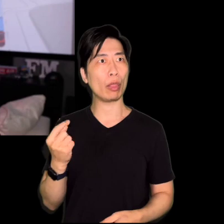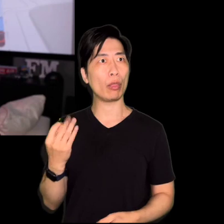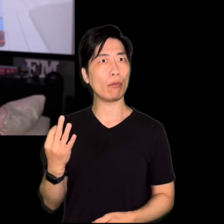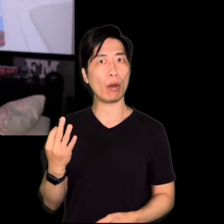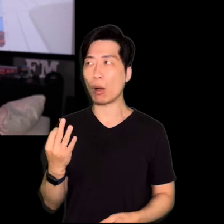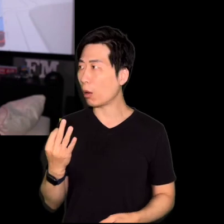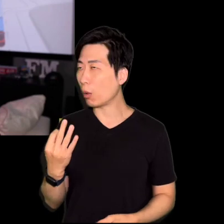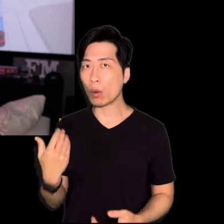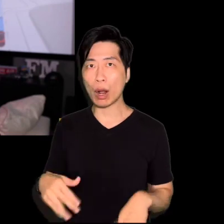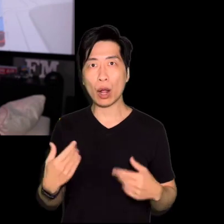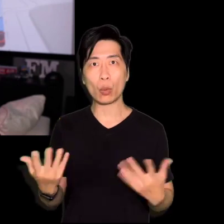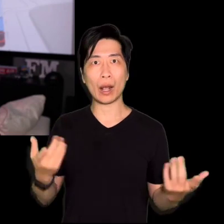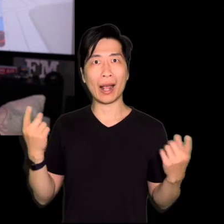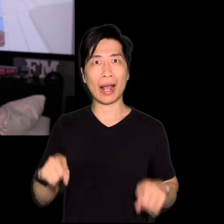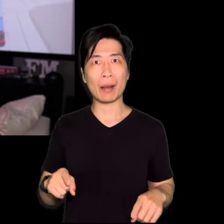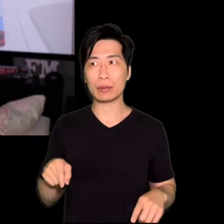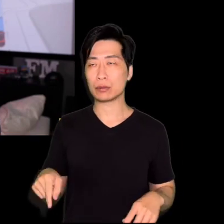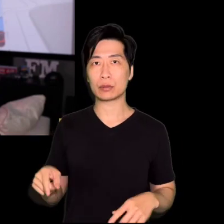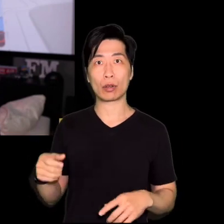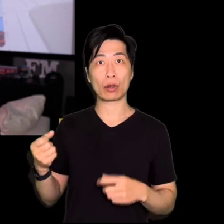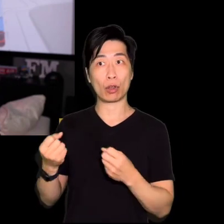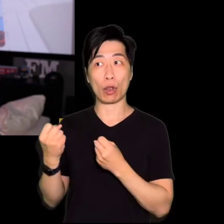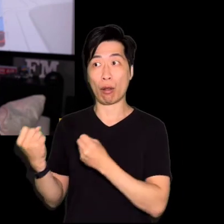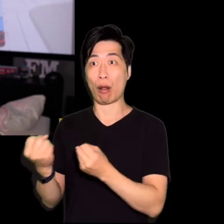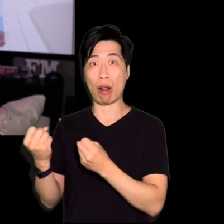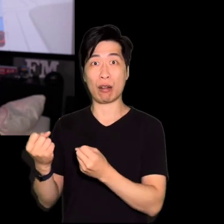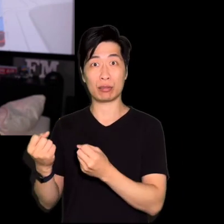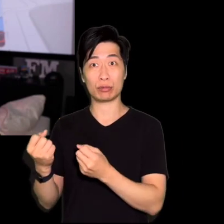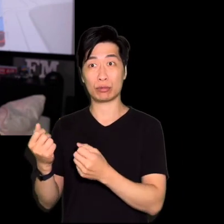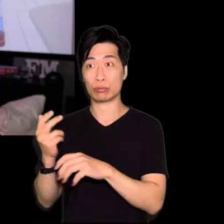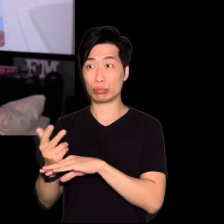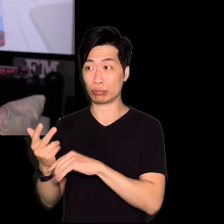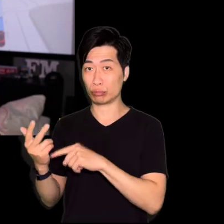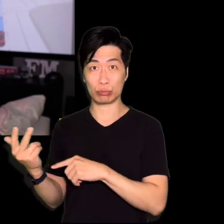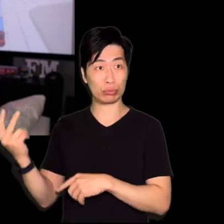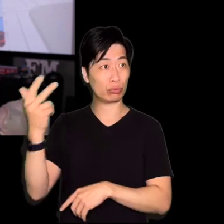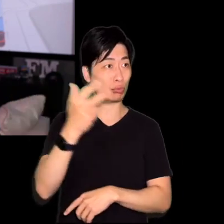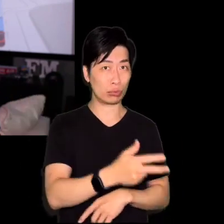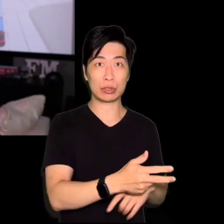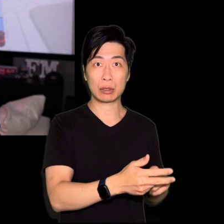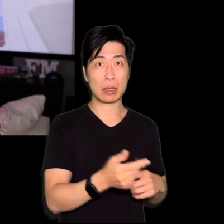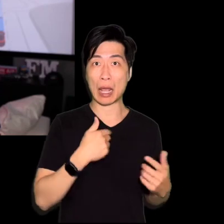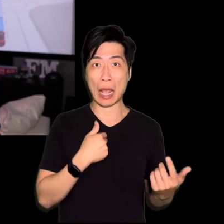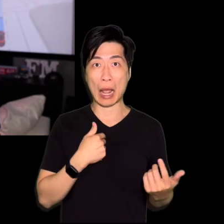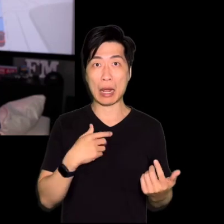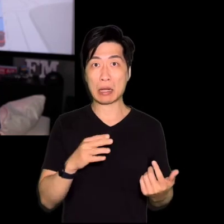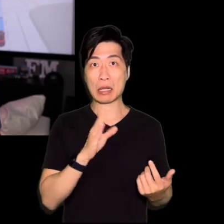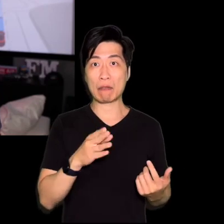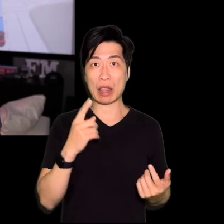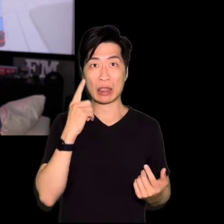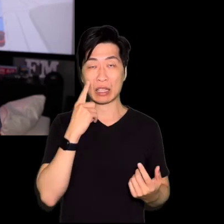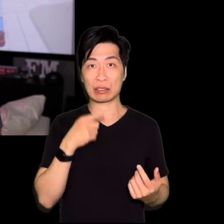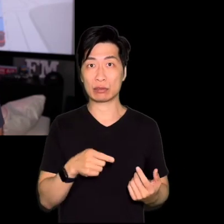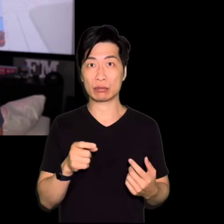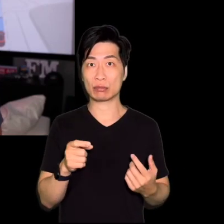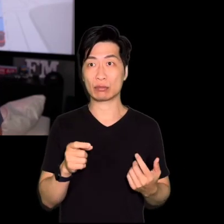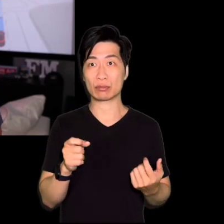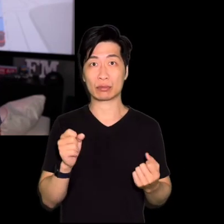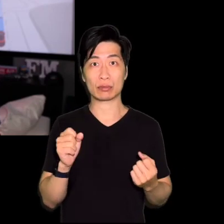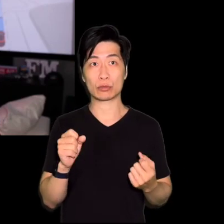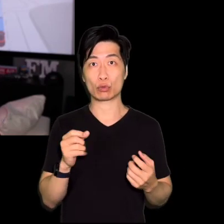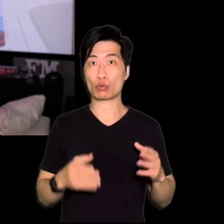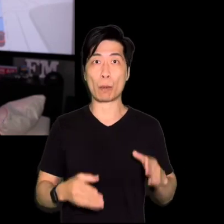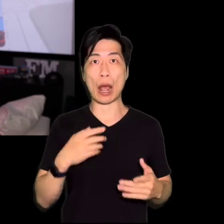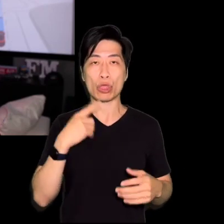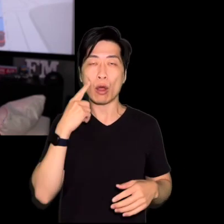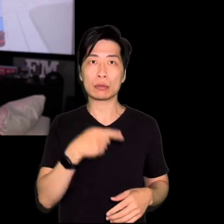just happened? This car drove me to a place and I didn't even think that it was a robot doing it, it